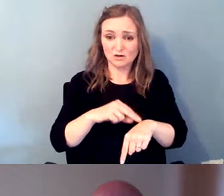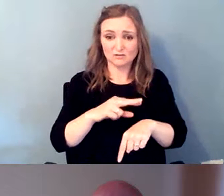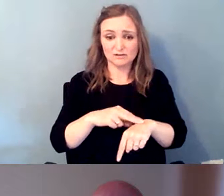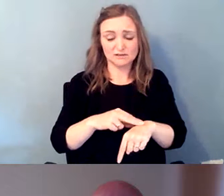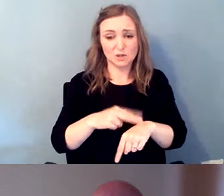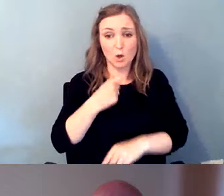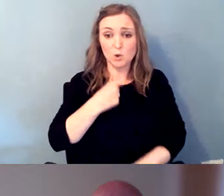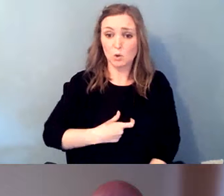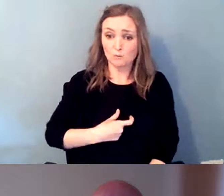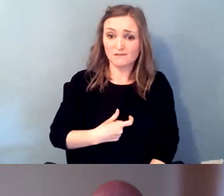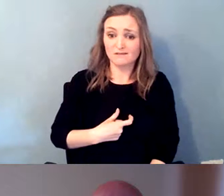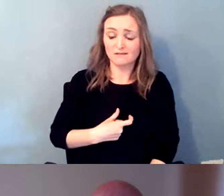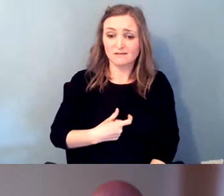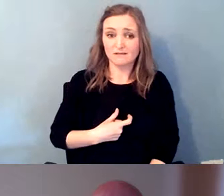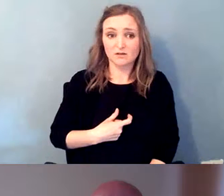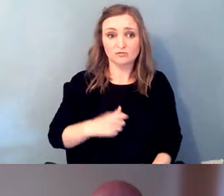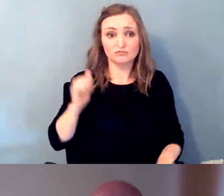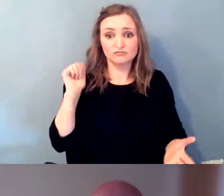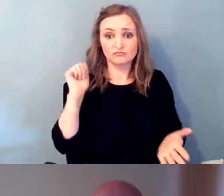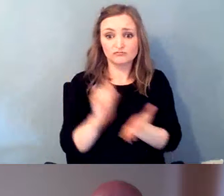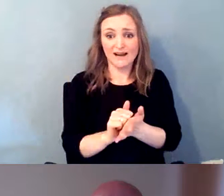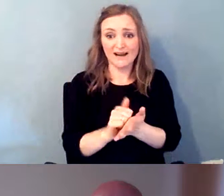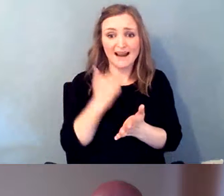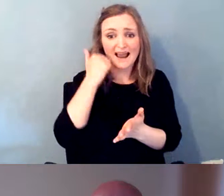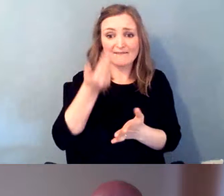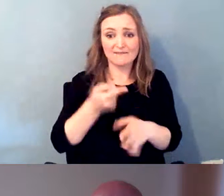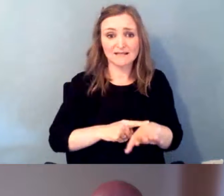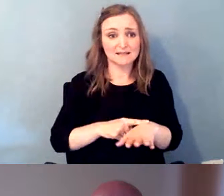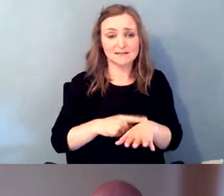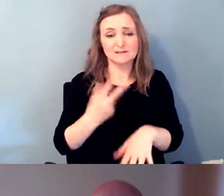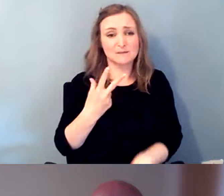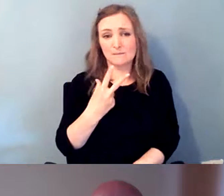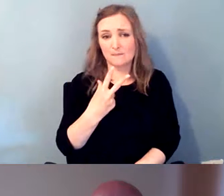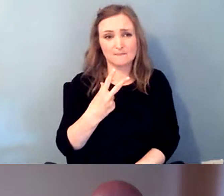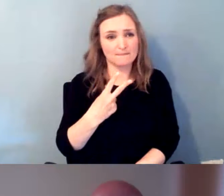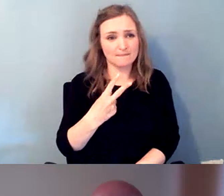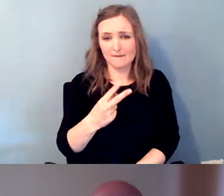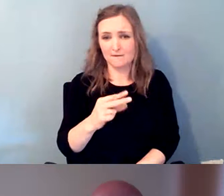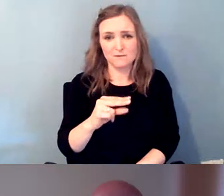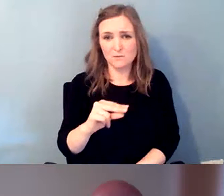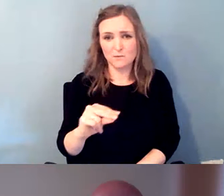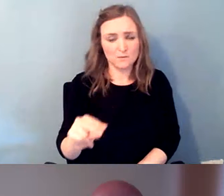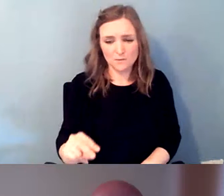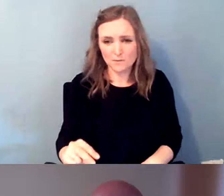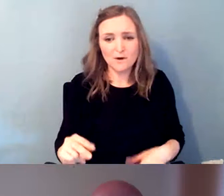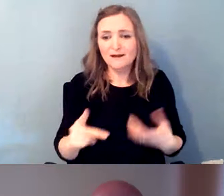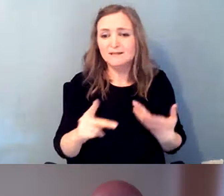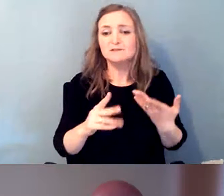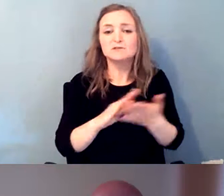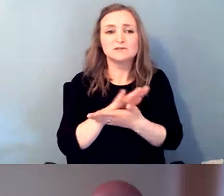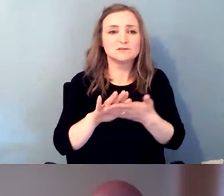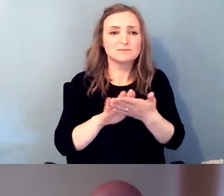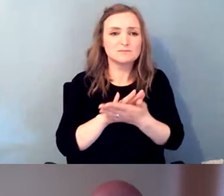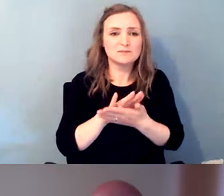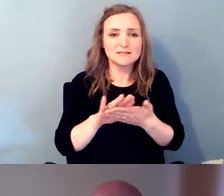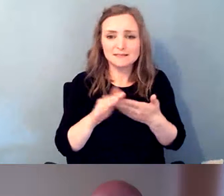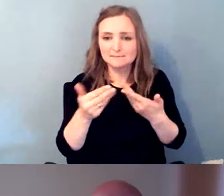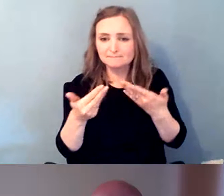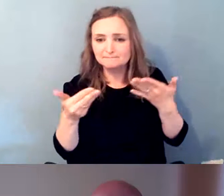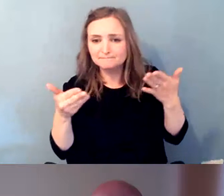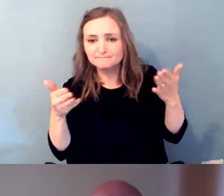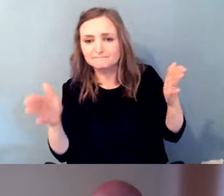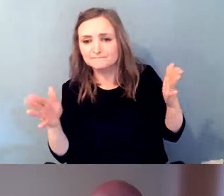won't get it right all the time, but I think it just widens our net a bit more to enable us to pick up, hopefully,